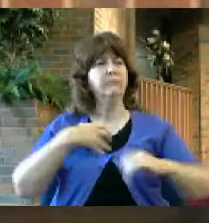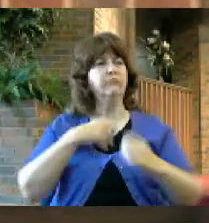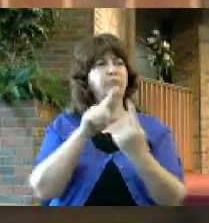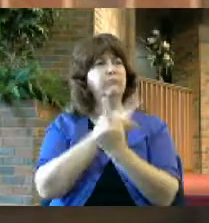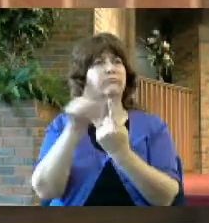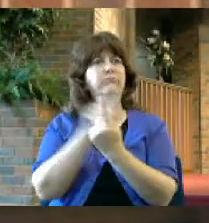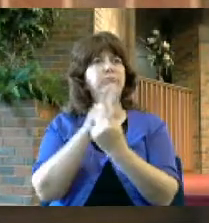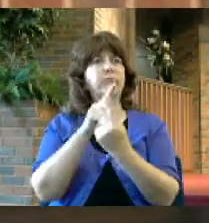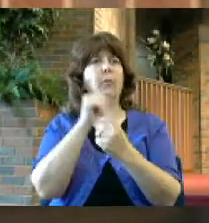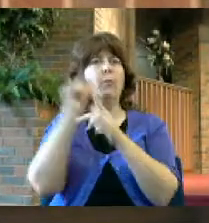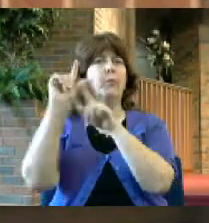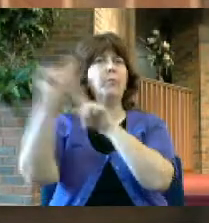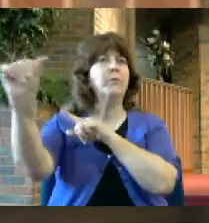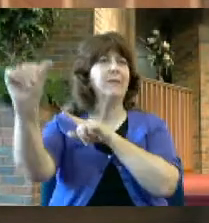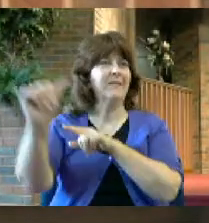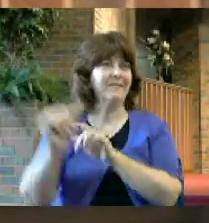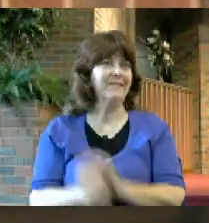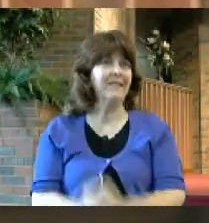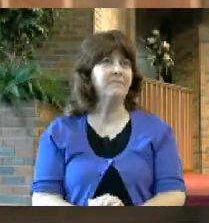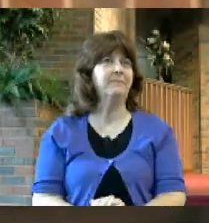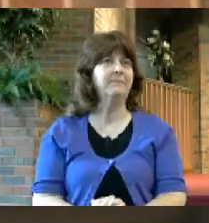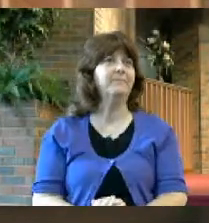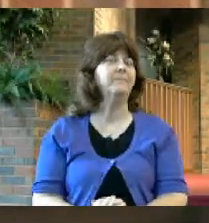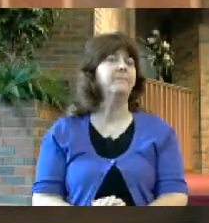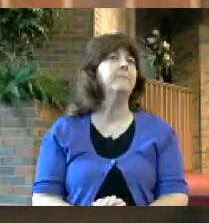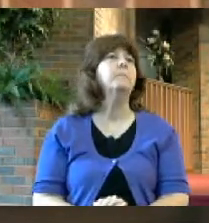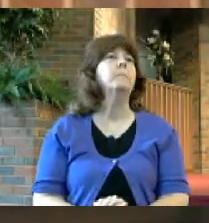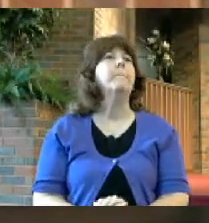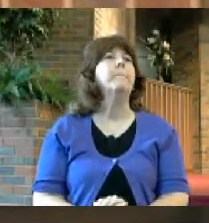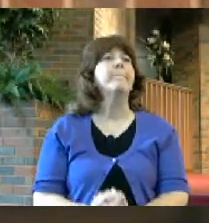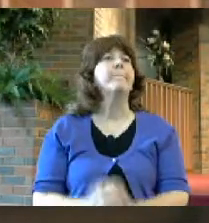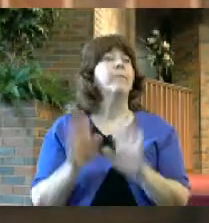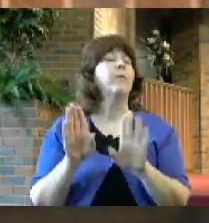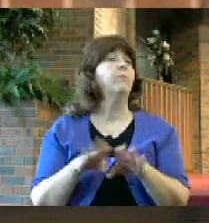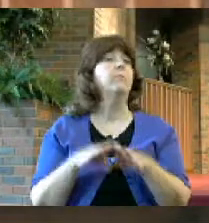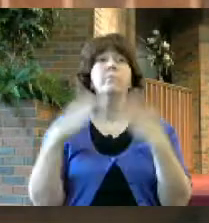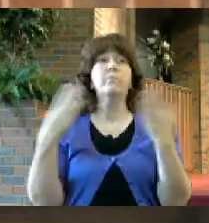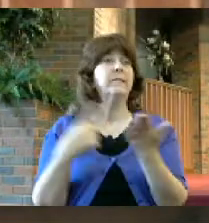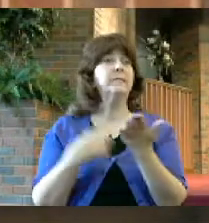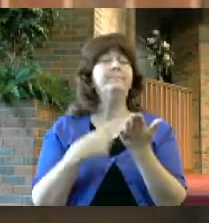morning. I want to start our discussion this morning with a question.